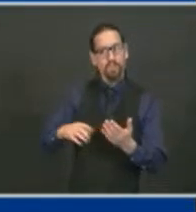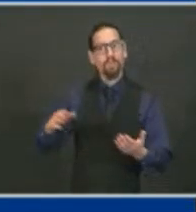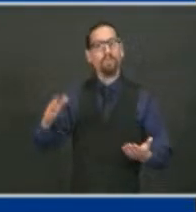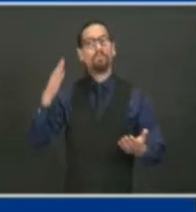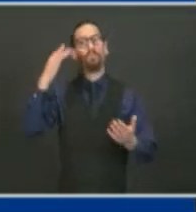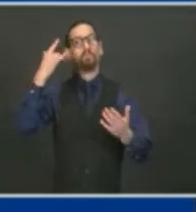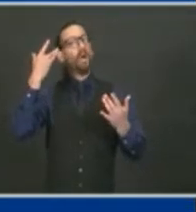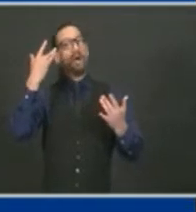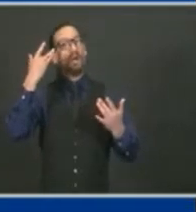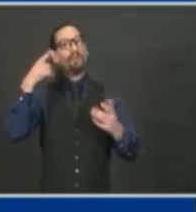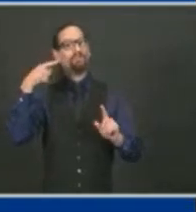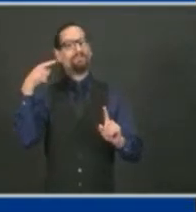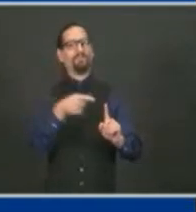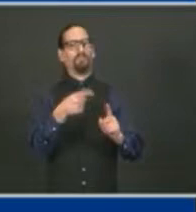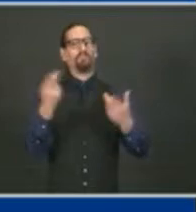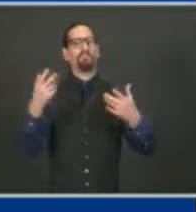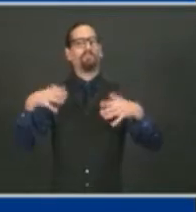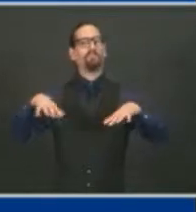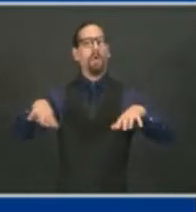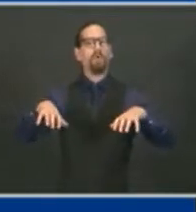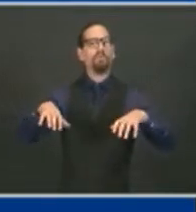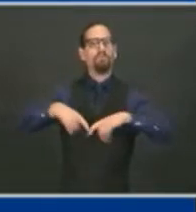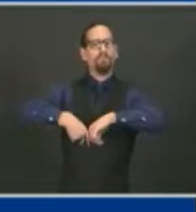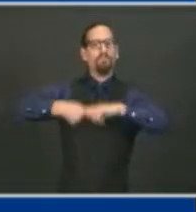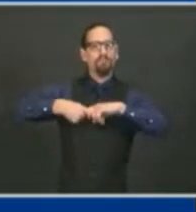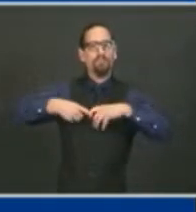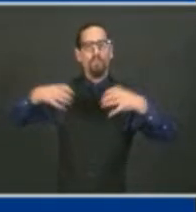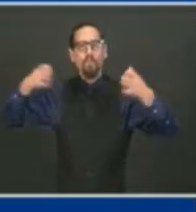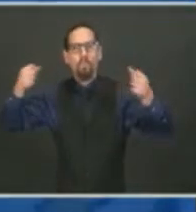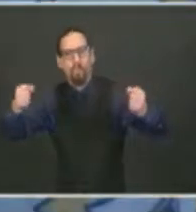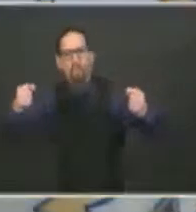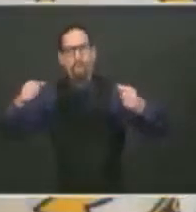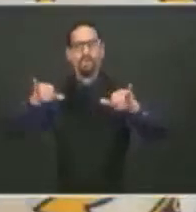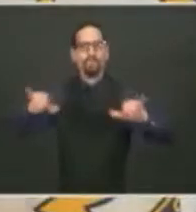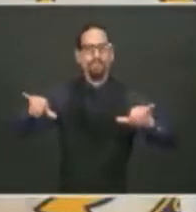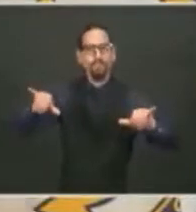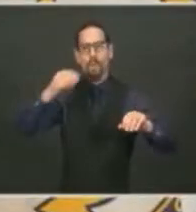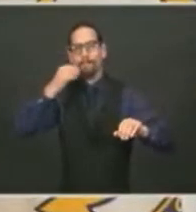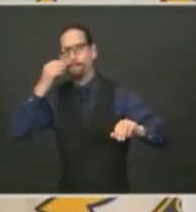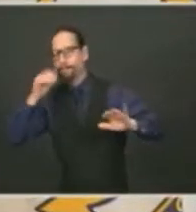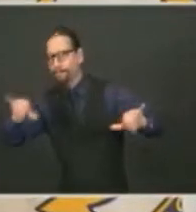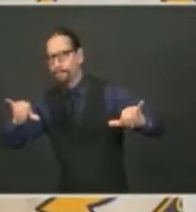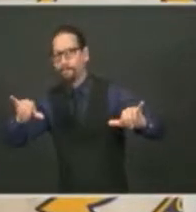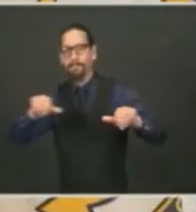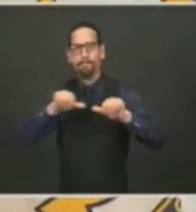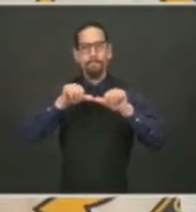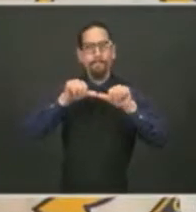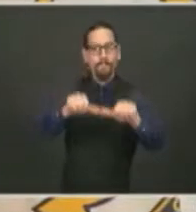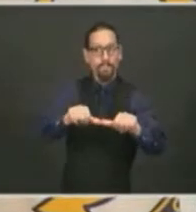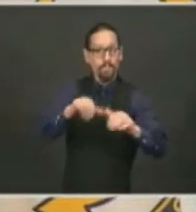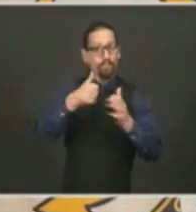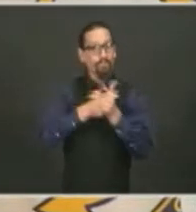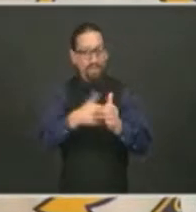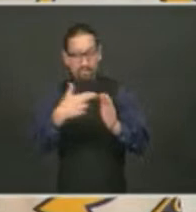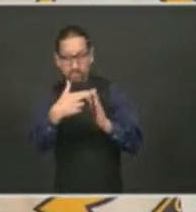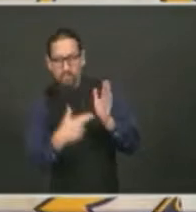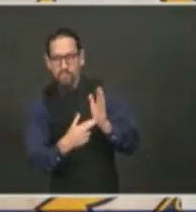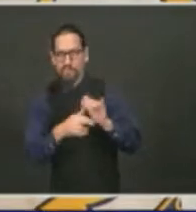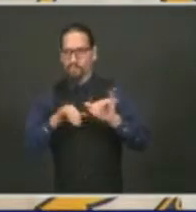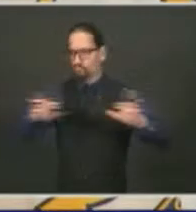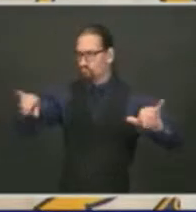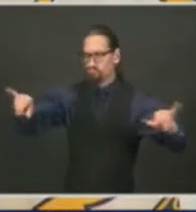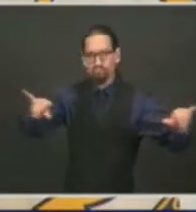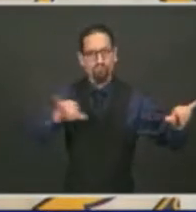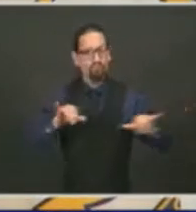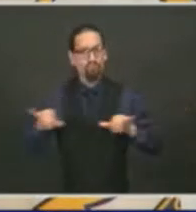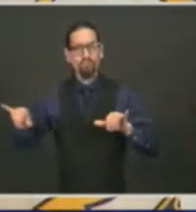Rhode Islanders listened and were fantastic through the pause. So I want to say thank you. As I mentioned last week,